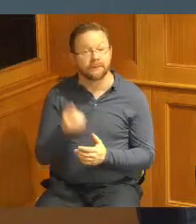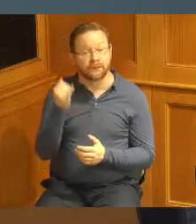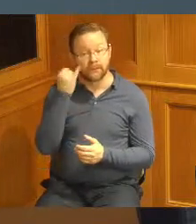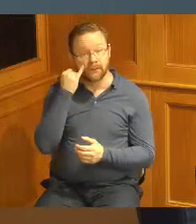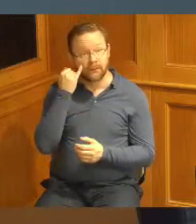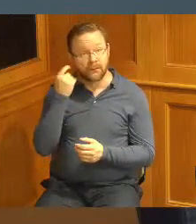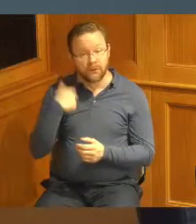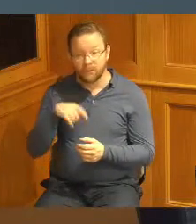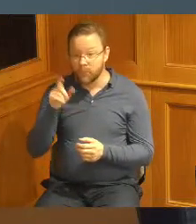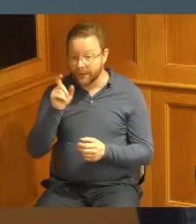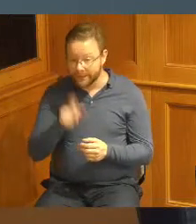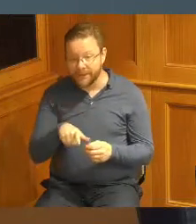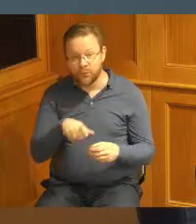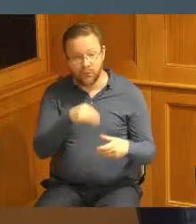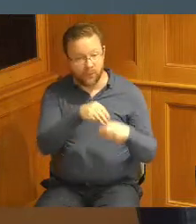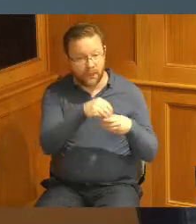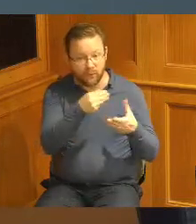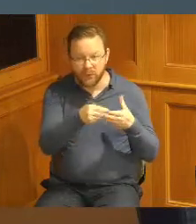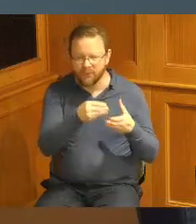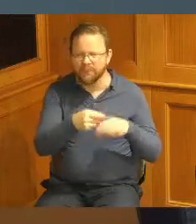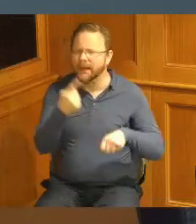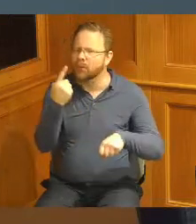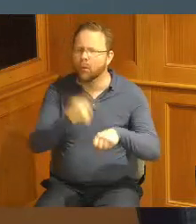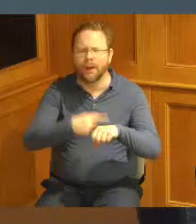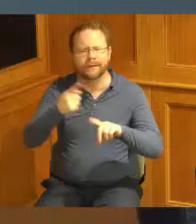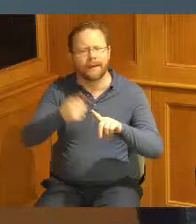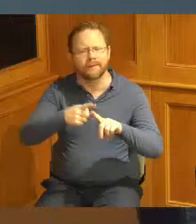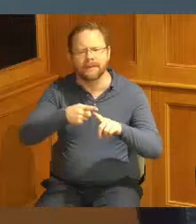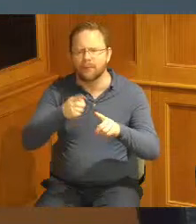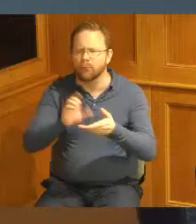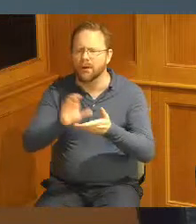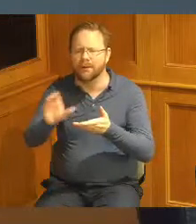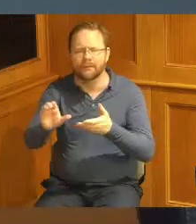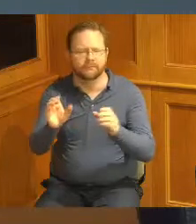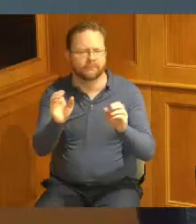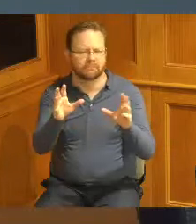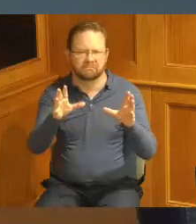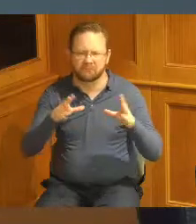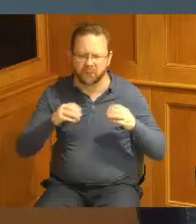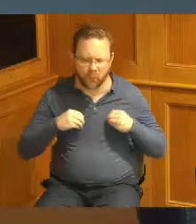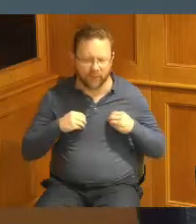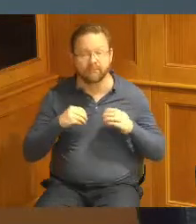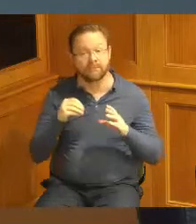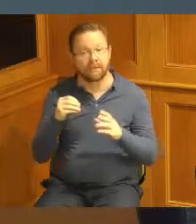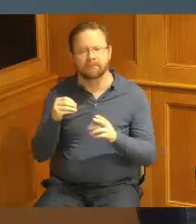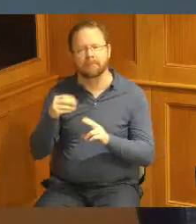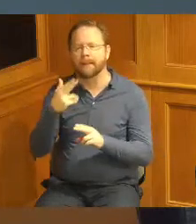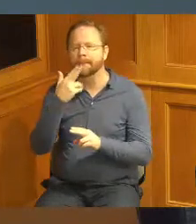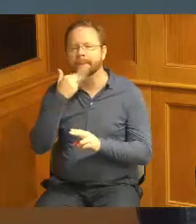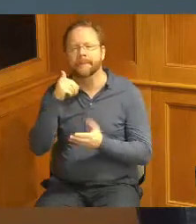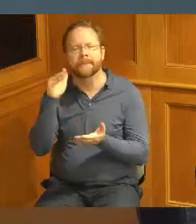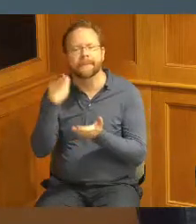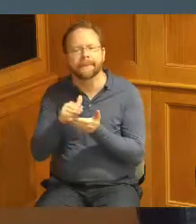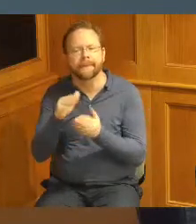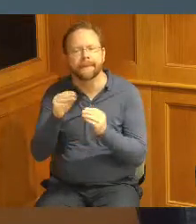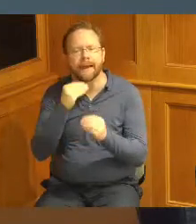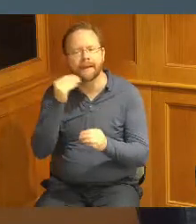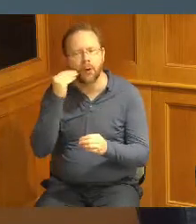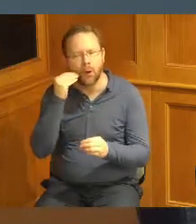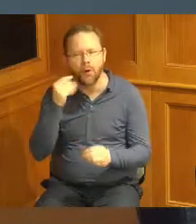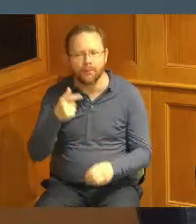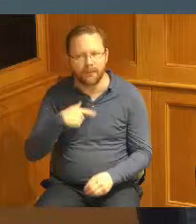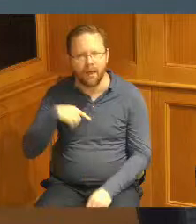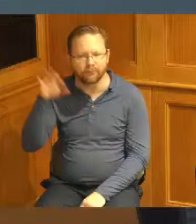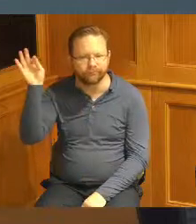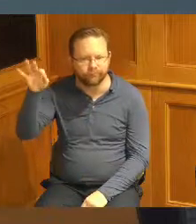into the reserve, if it's a one-time project, maybe like tiny homes, I keep bringing that up. I've brought it up